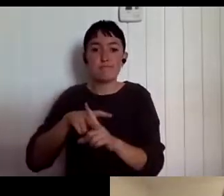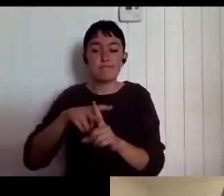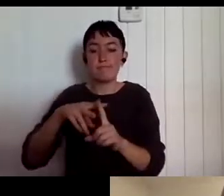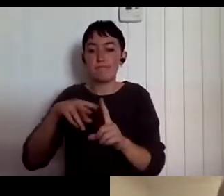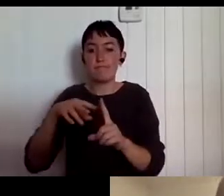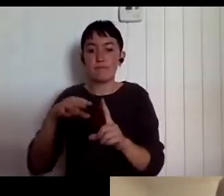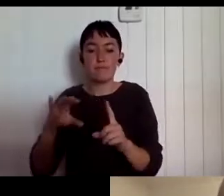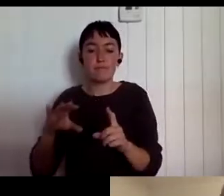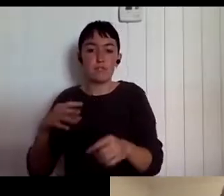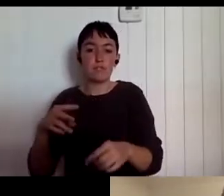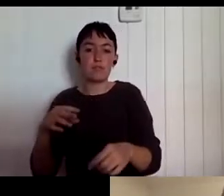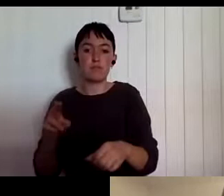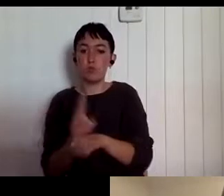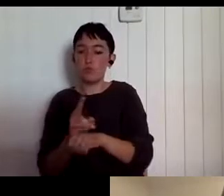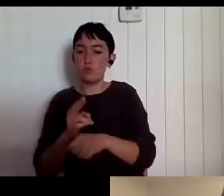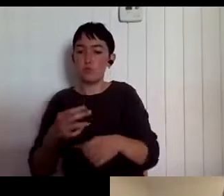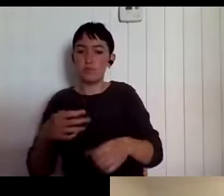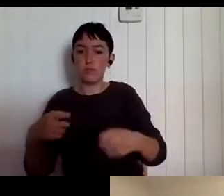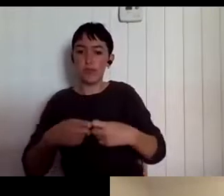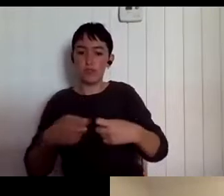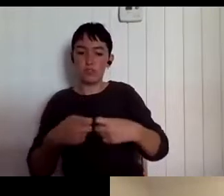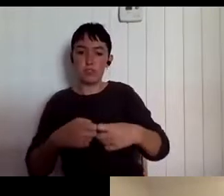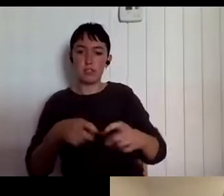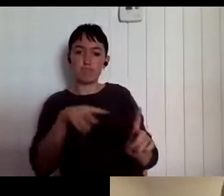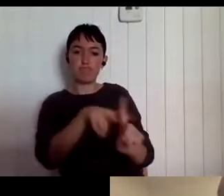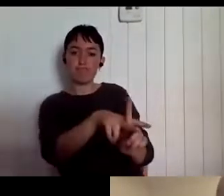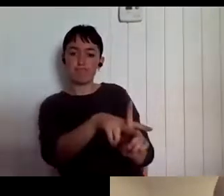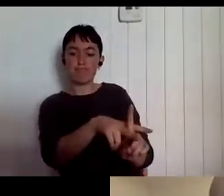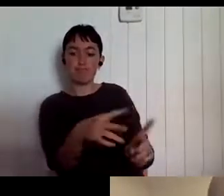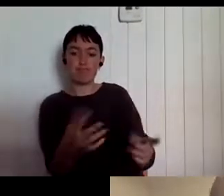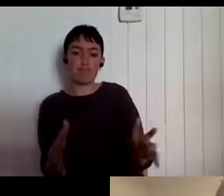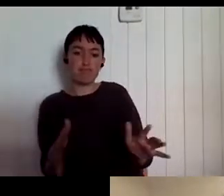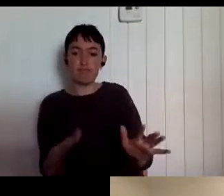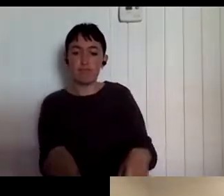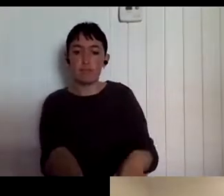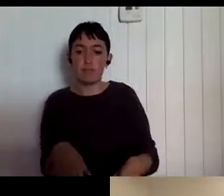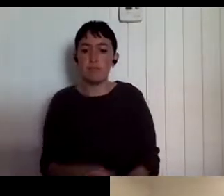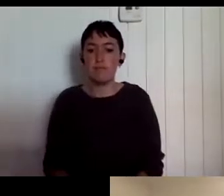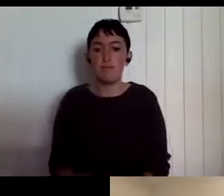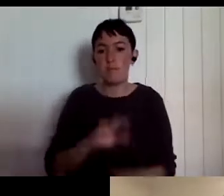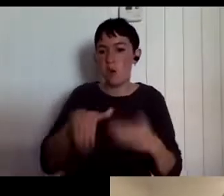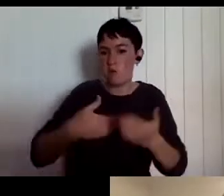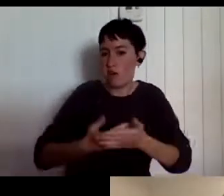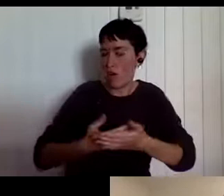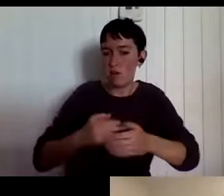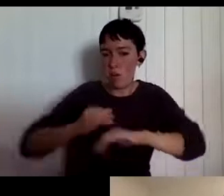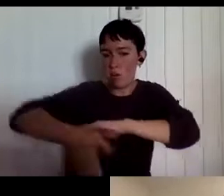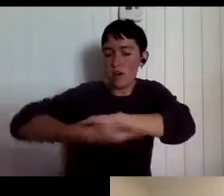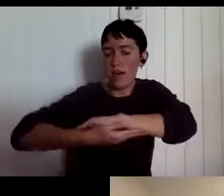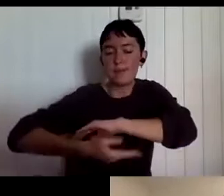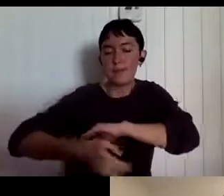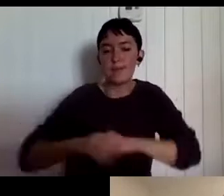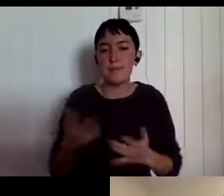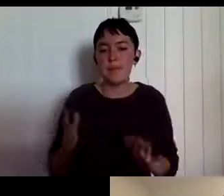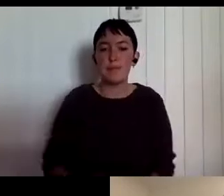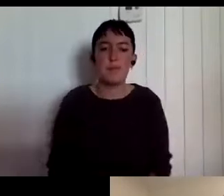You have a charging station, and you fill up your car overnight to see how much charge you can get. Cool. So Are the fuel